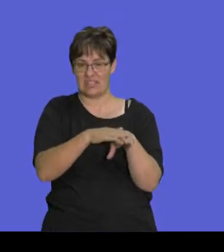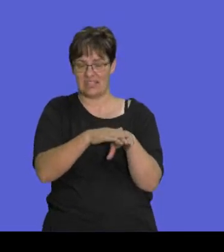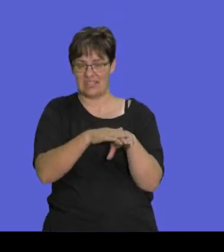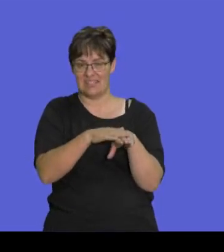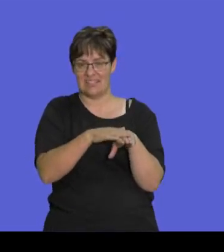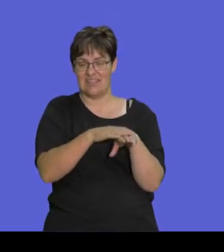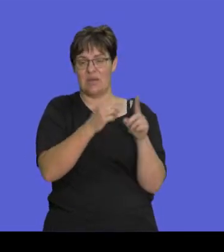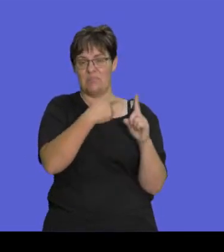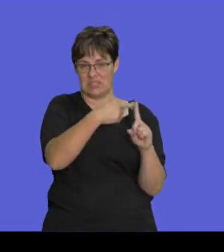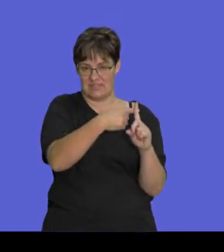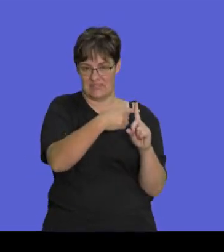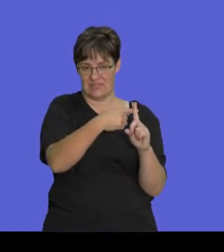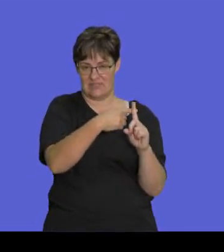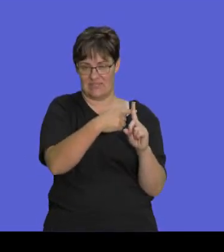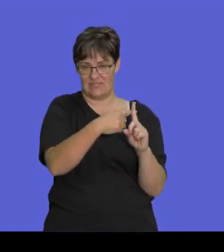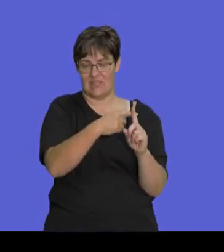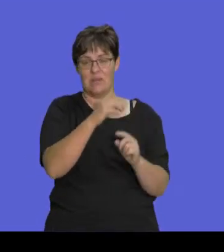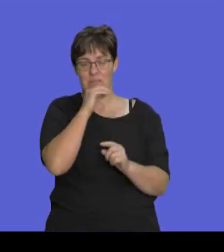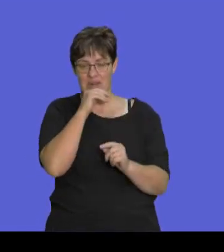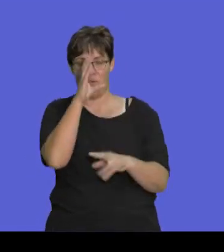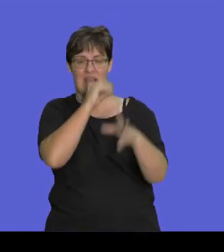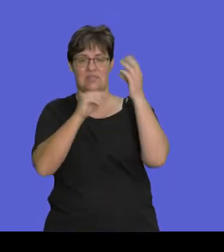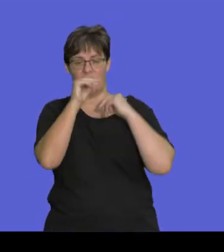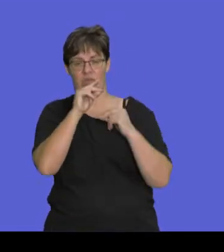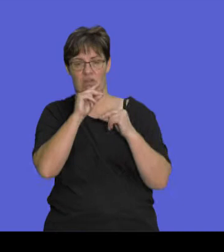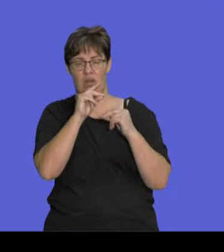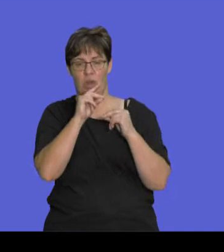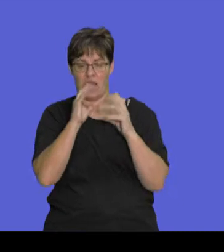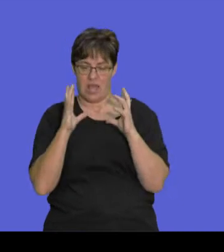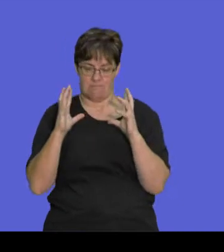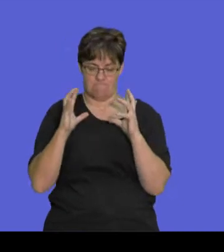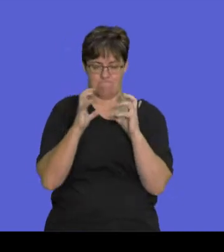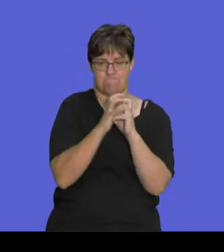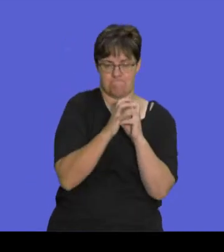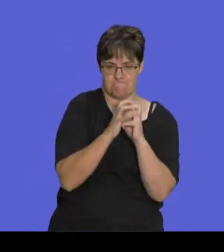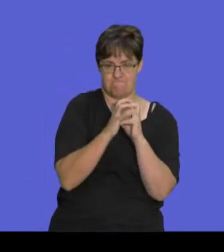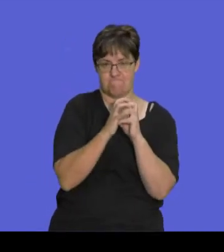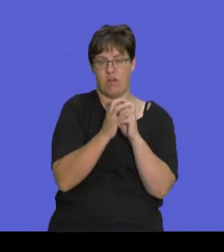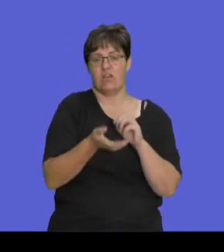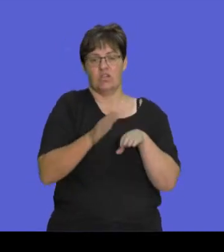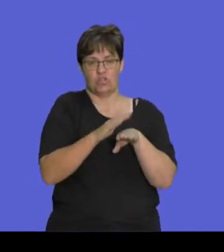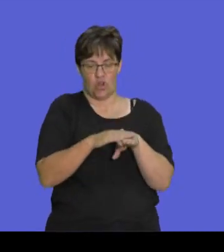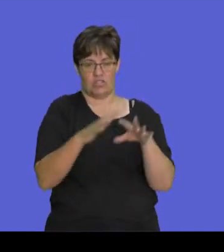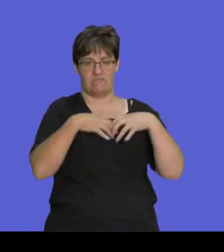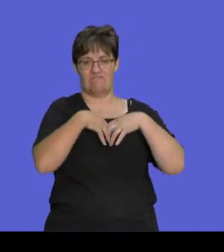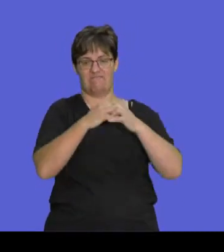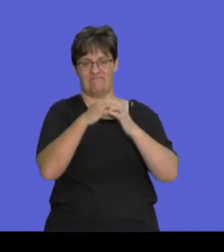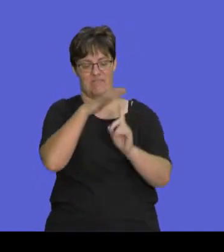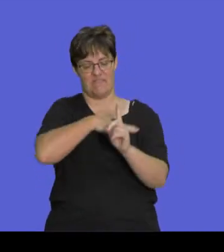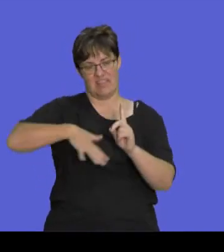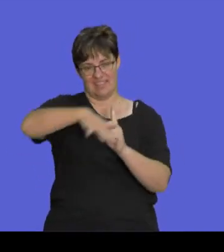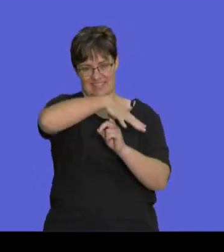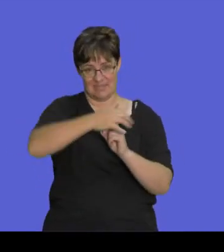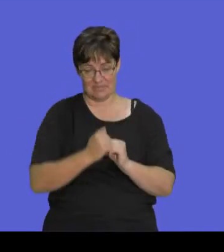is positive, or the unit positive charge is positive, meaning that it will experience an attractive force towards the charge